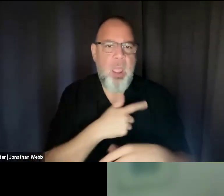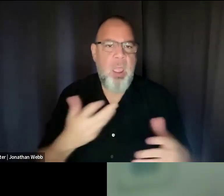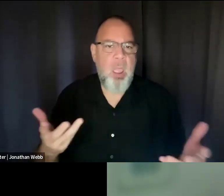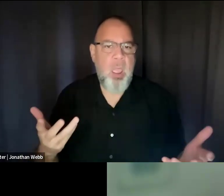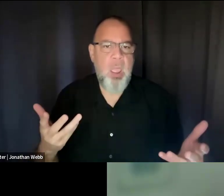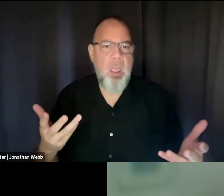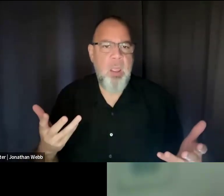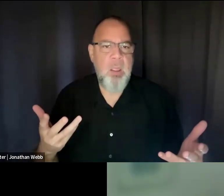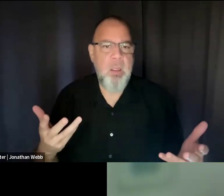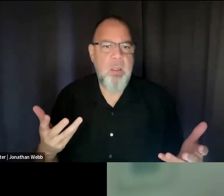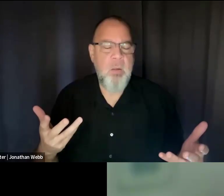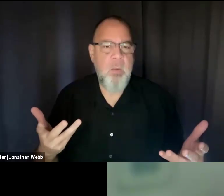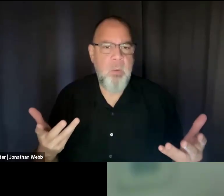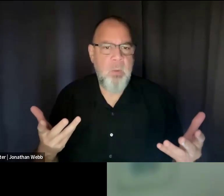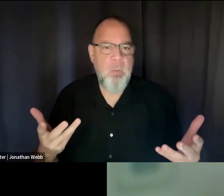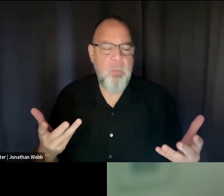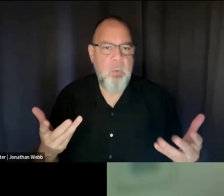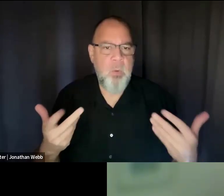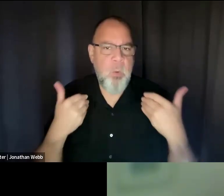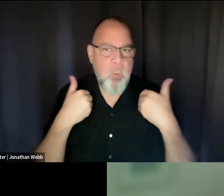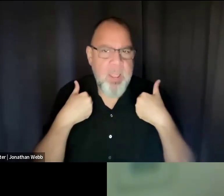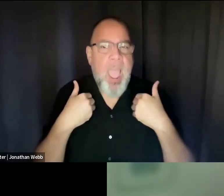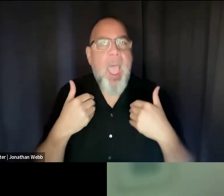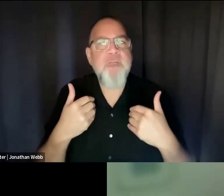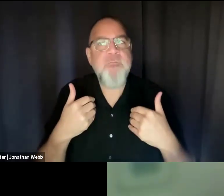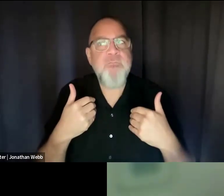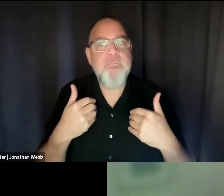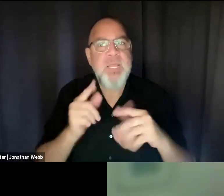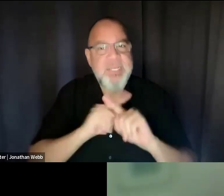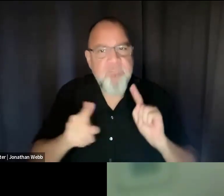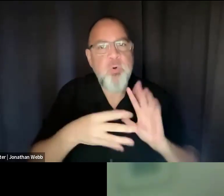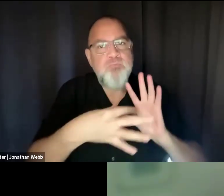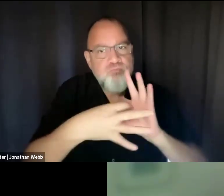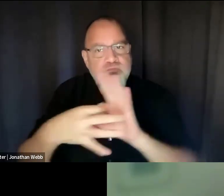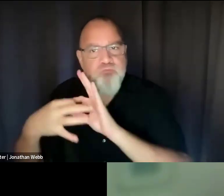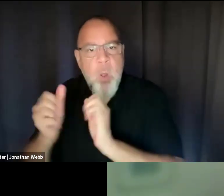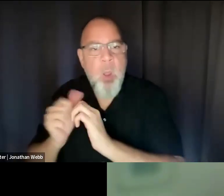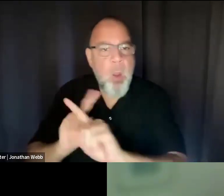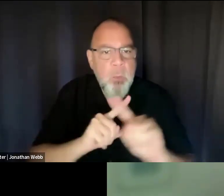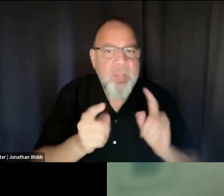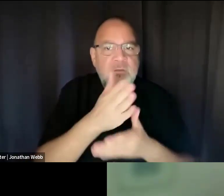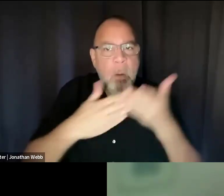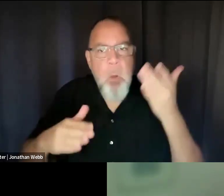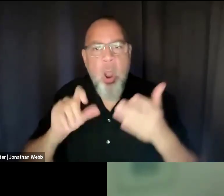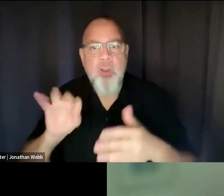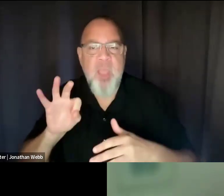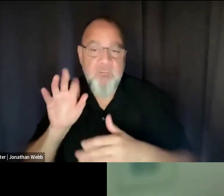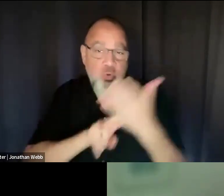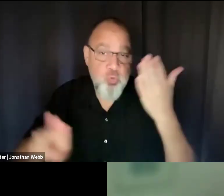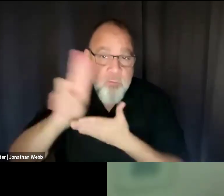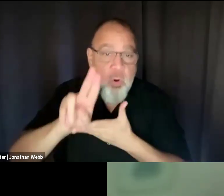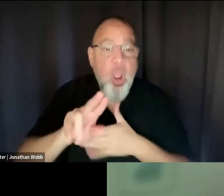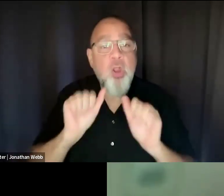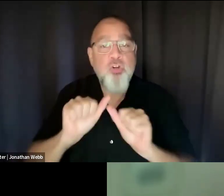on, different elements or parts of the university, I should say, whether it could be on AI, it can be on some of the